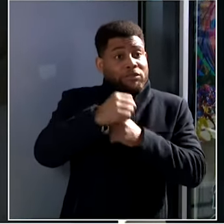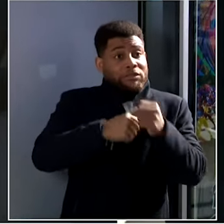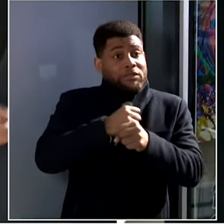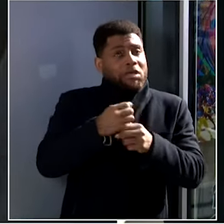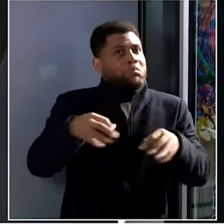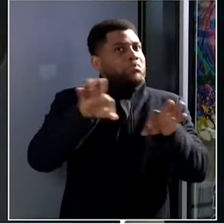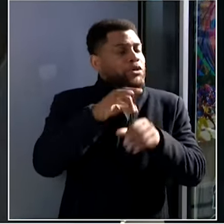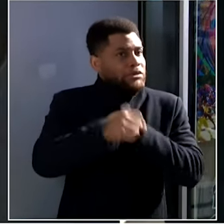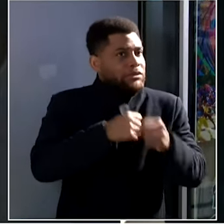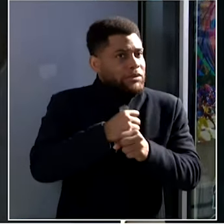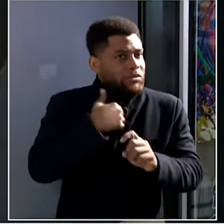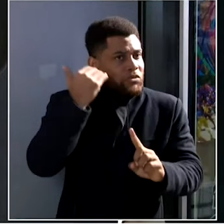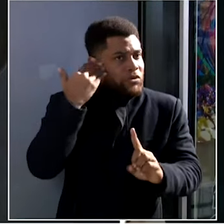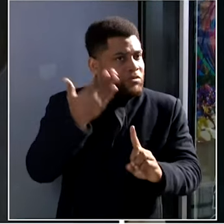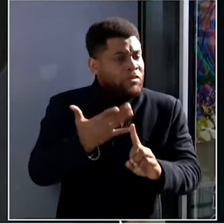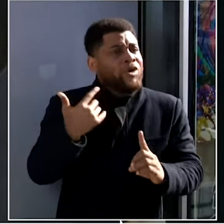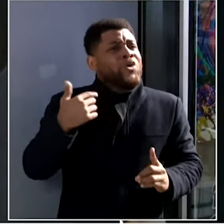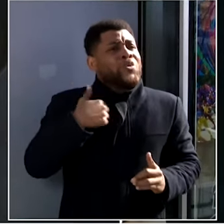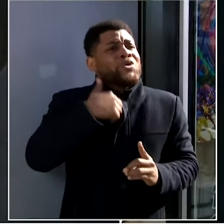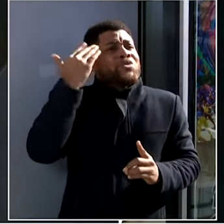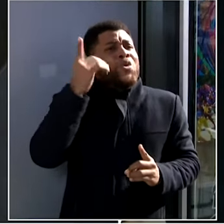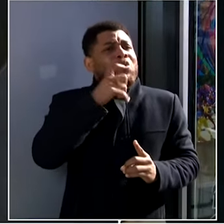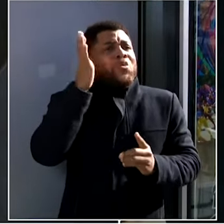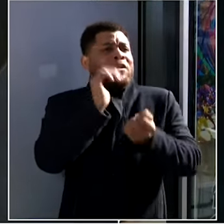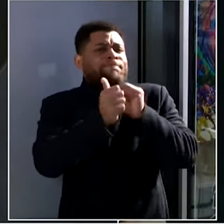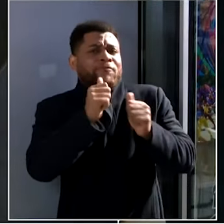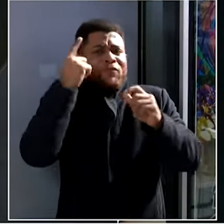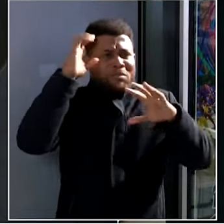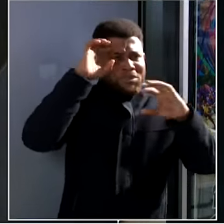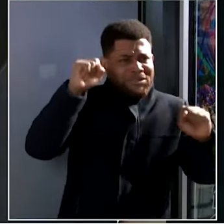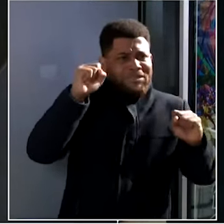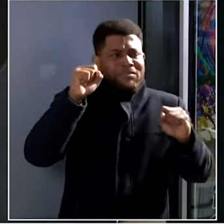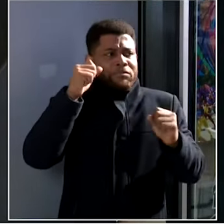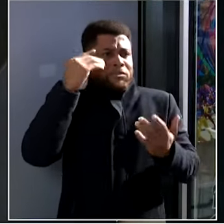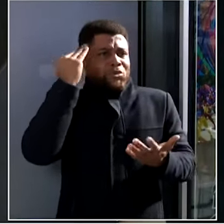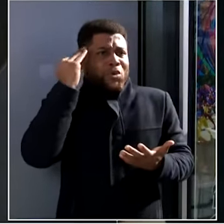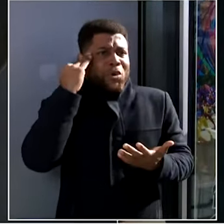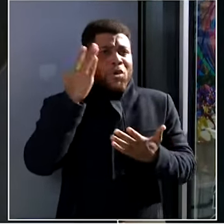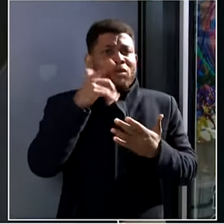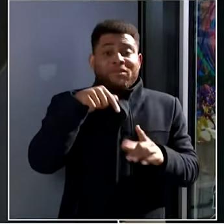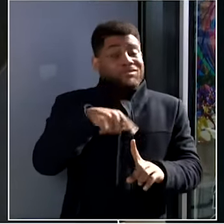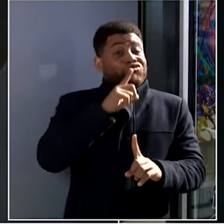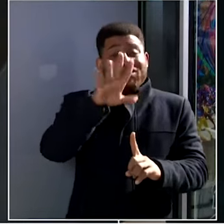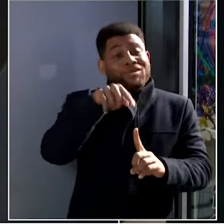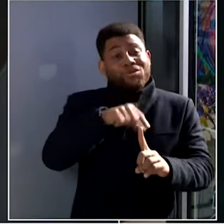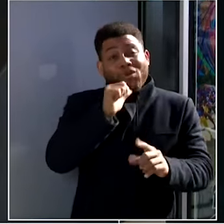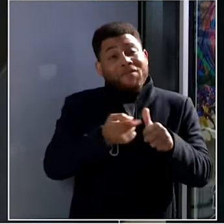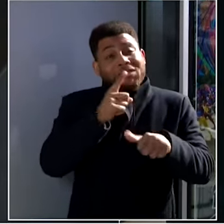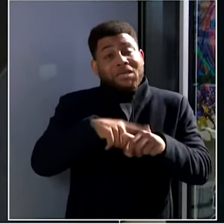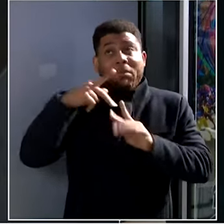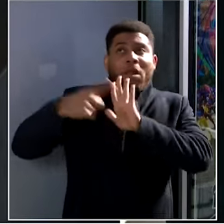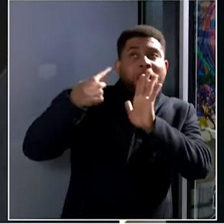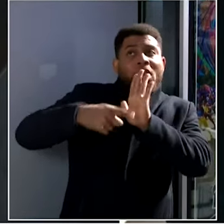looks like we know who the candidates for president are going to be, and this won't be the first time that they try to attack American